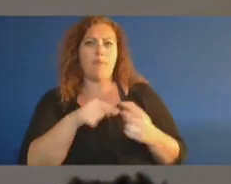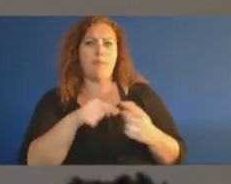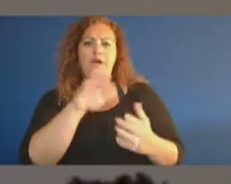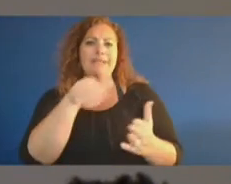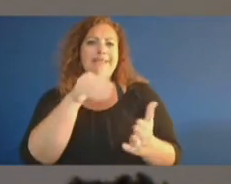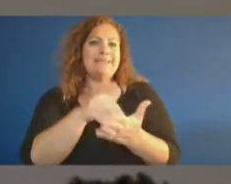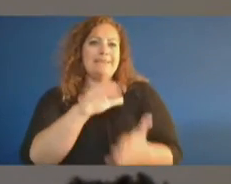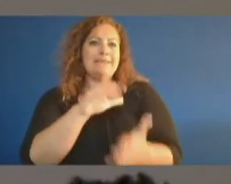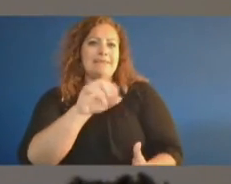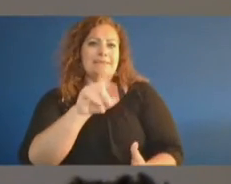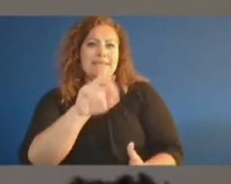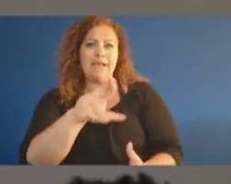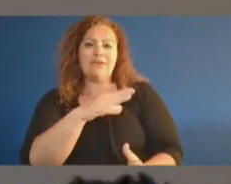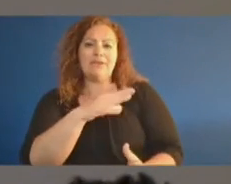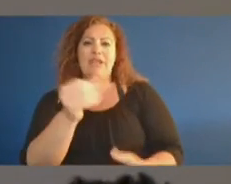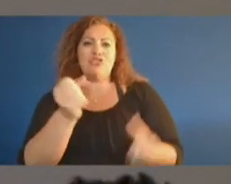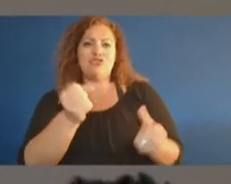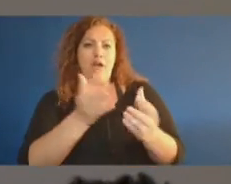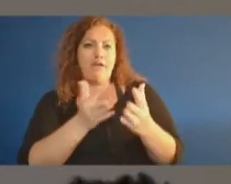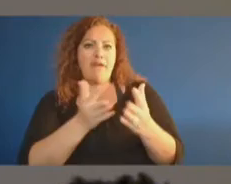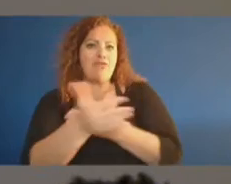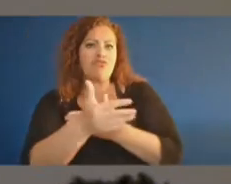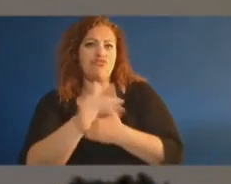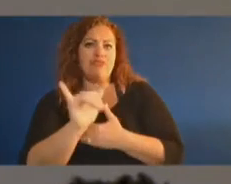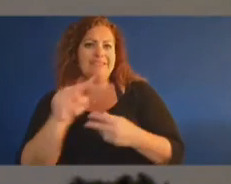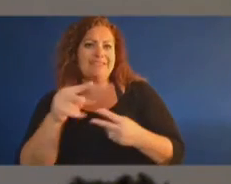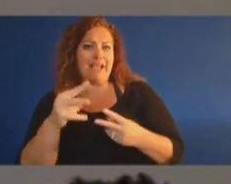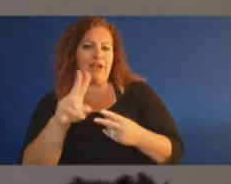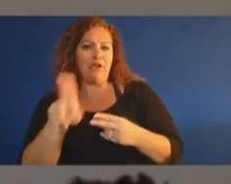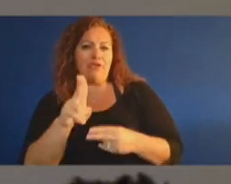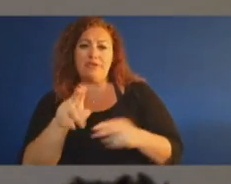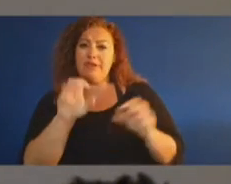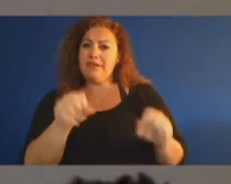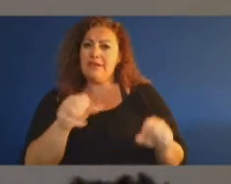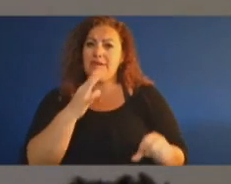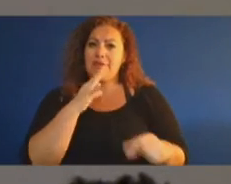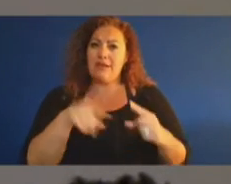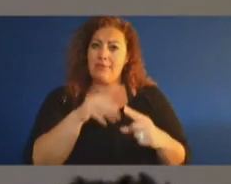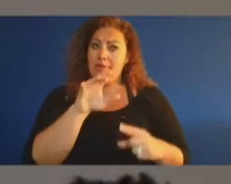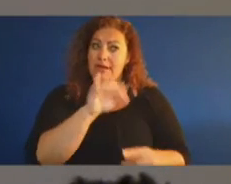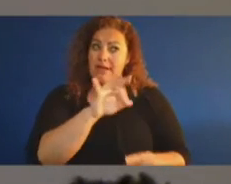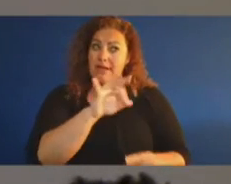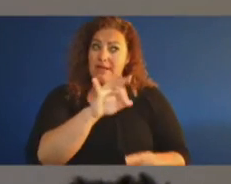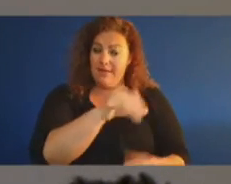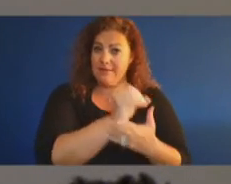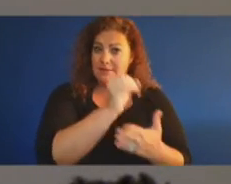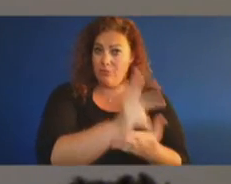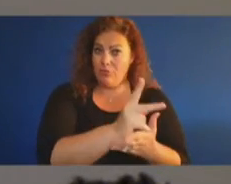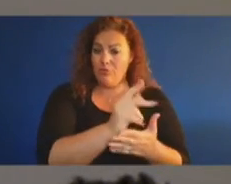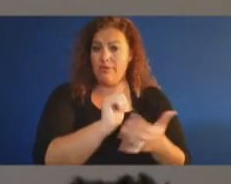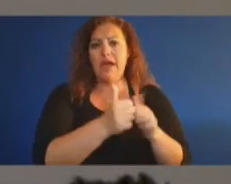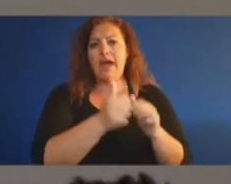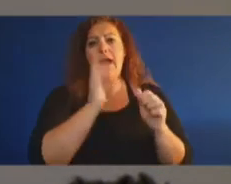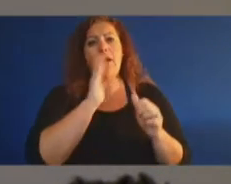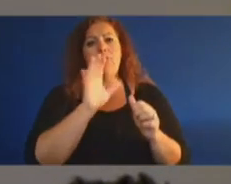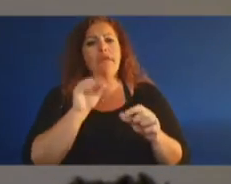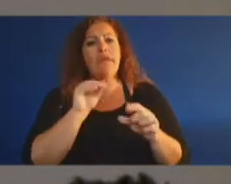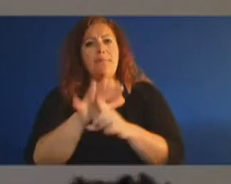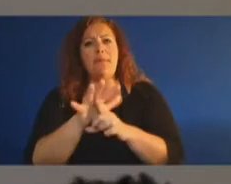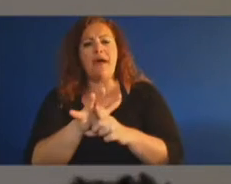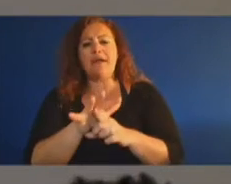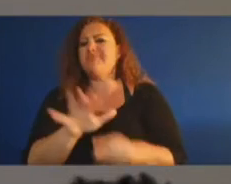drive-throughs as a secondary use can you talk a little bit about how if that is approved how this might impact this particular it won't have any